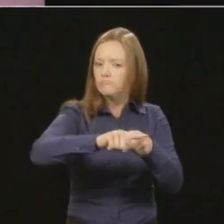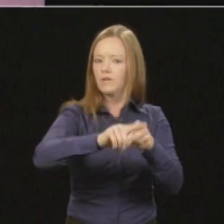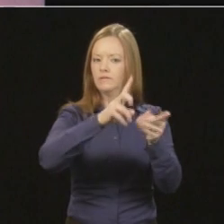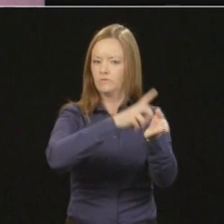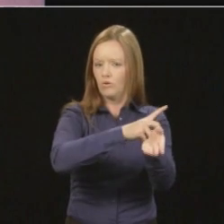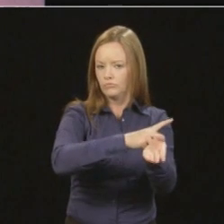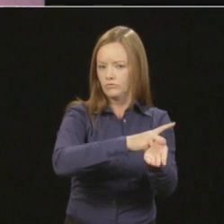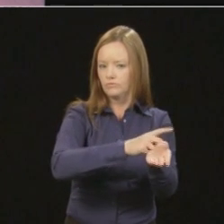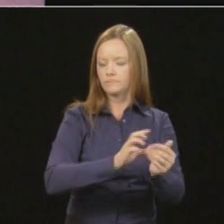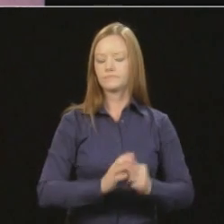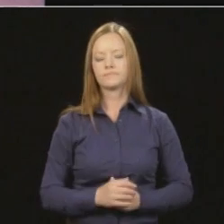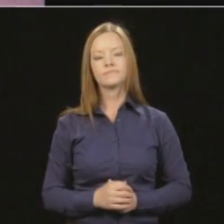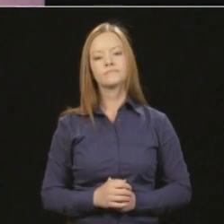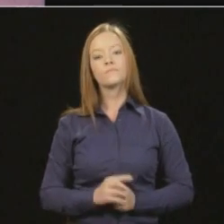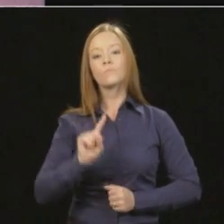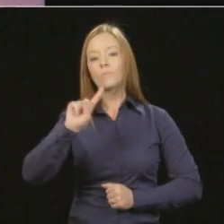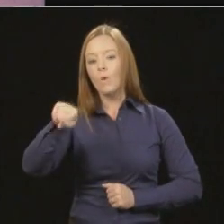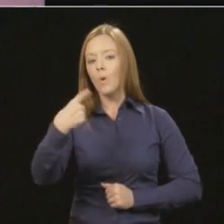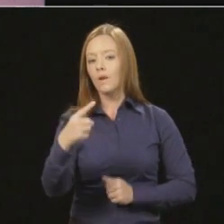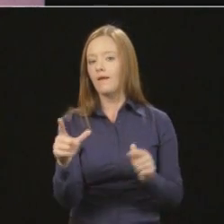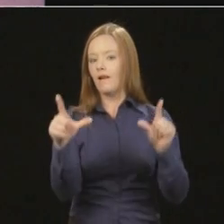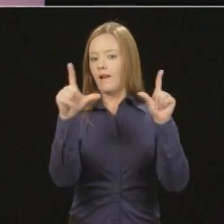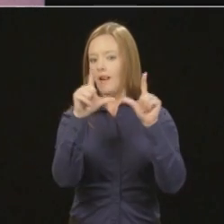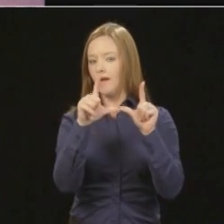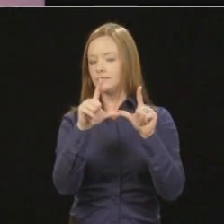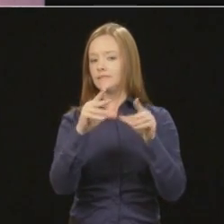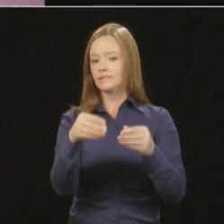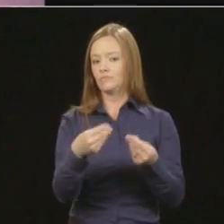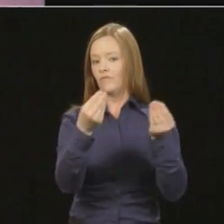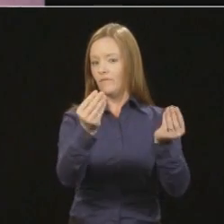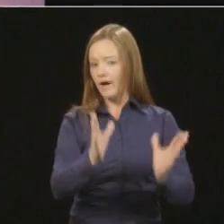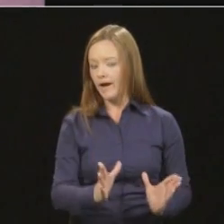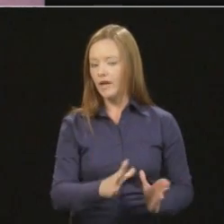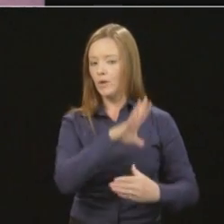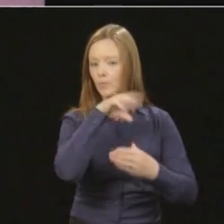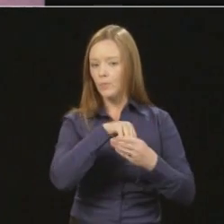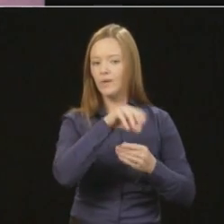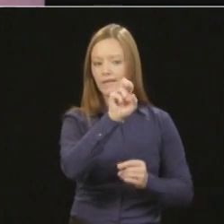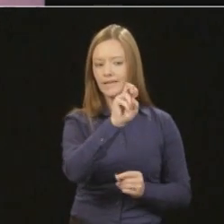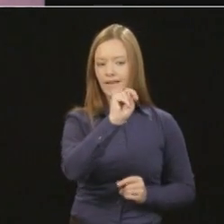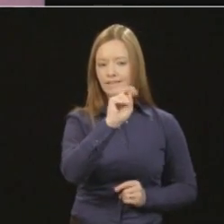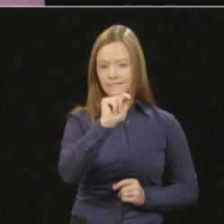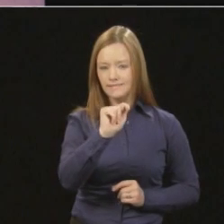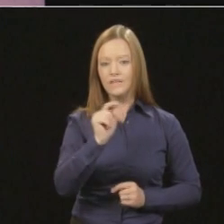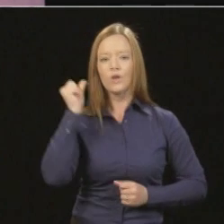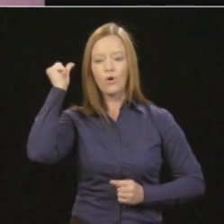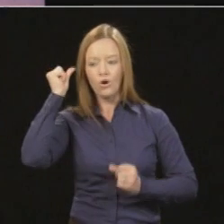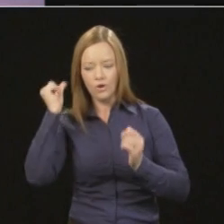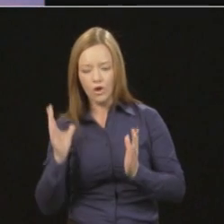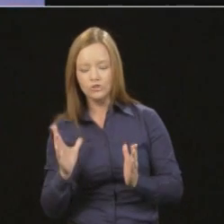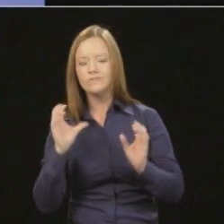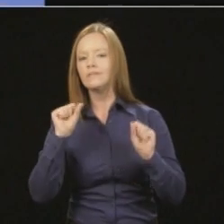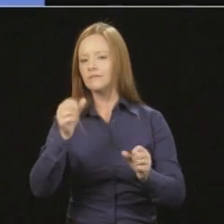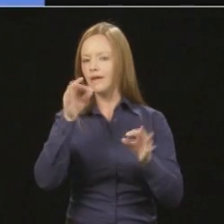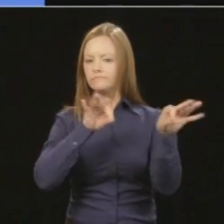hearing healthcare provider, such as an ENT or audiologist, can tell you for certain what treatment will benefit